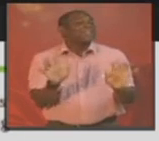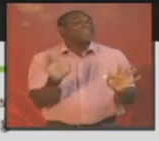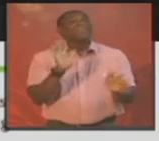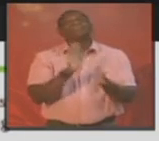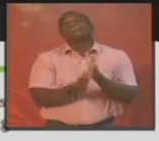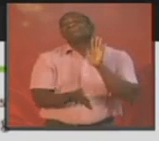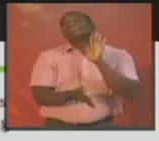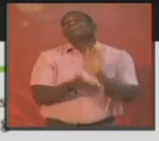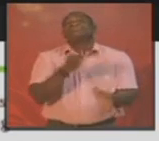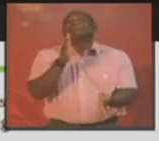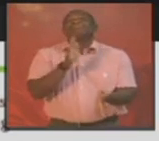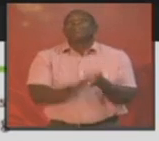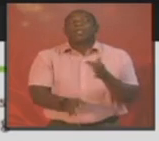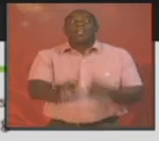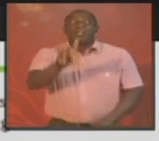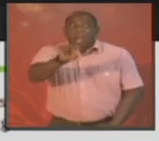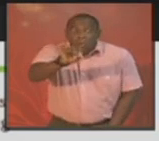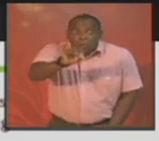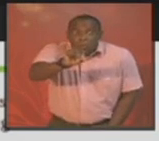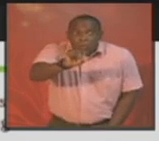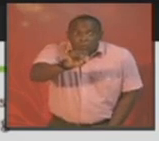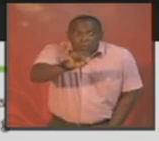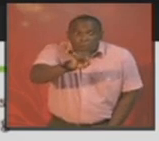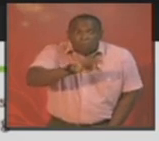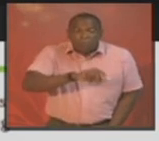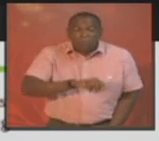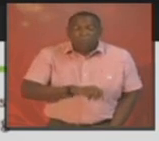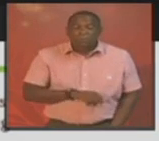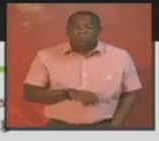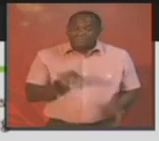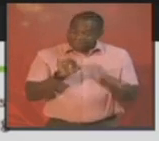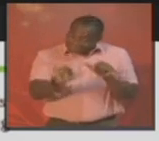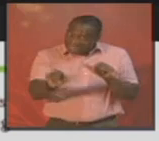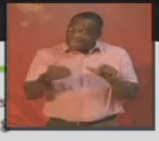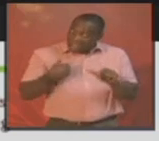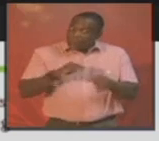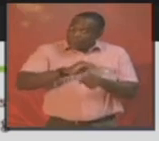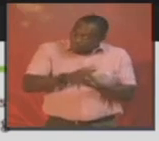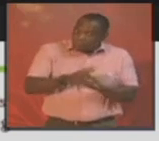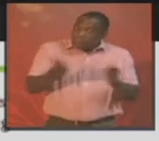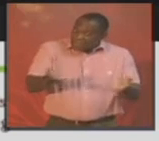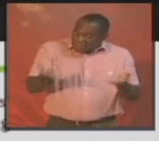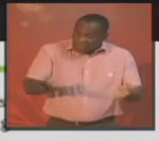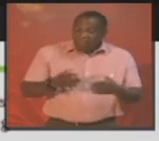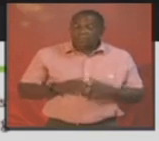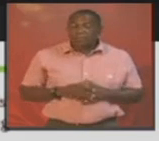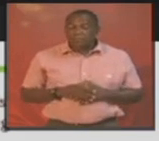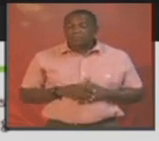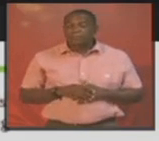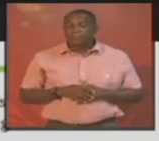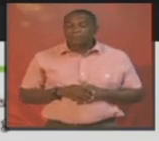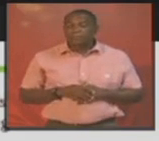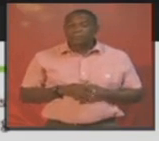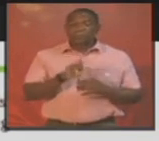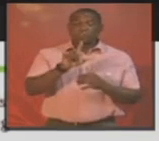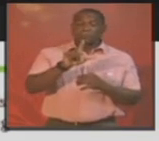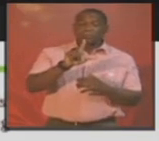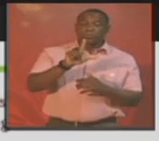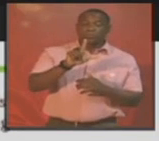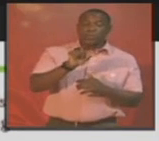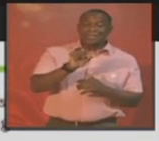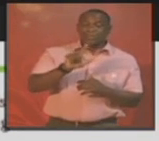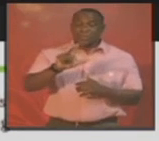not COVID-free when you look at the aggregated figures. So for 2021, 554